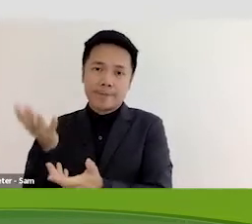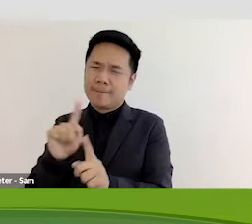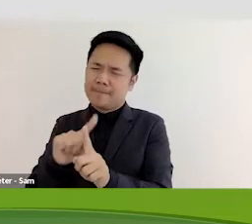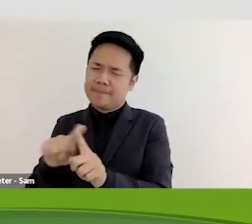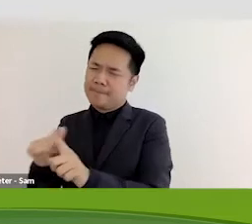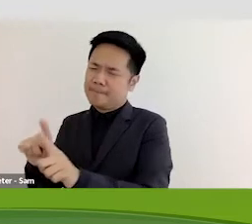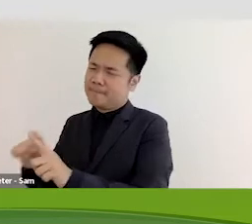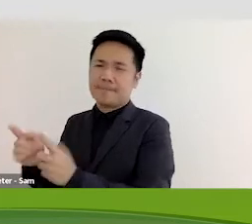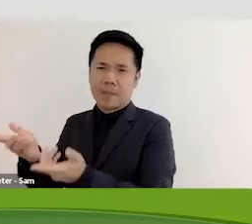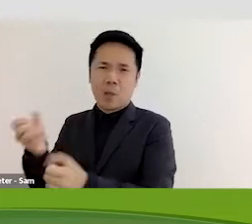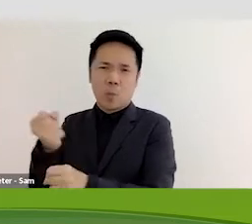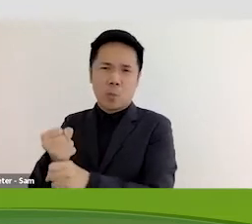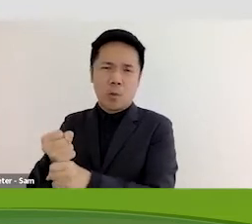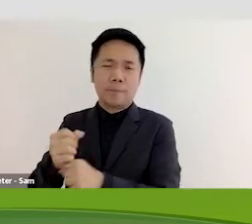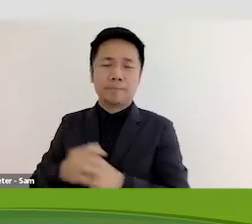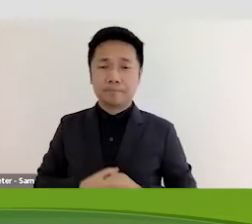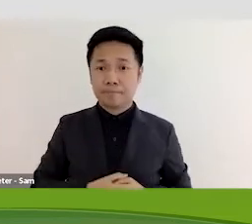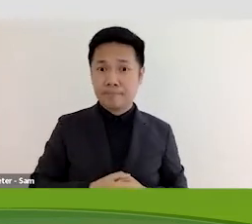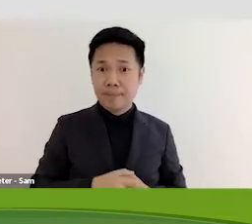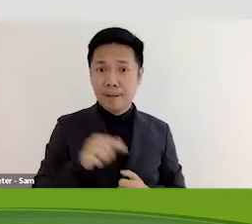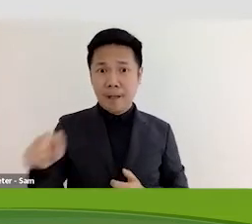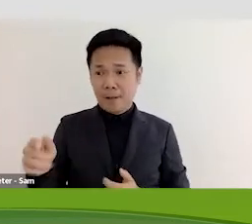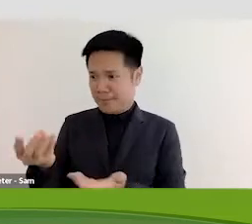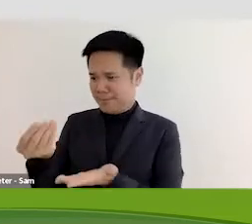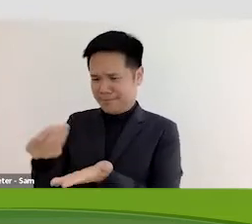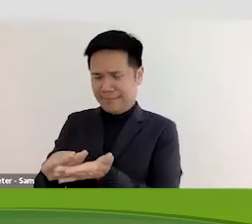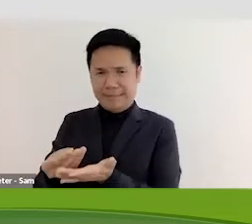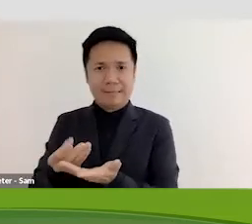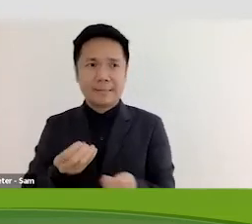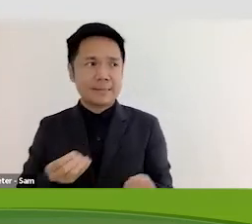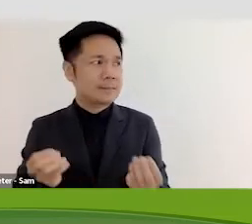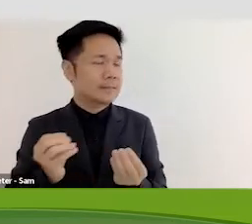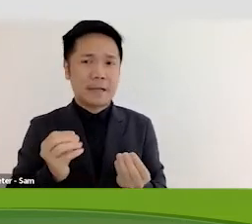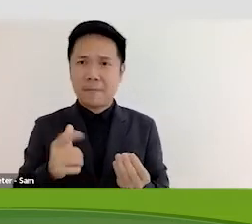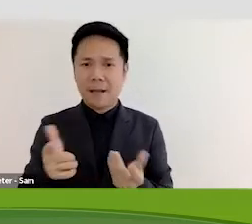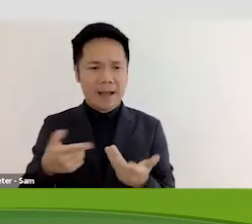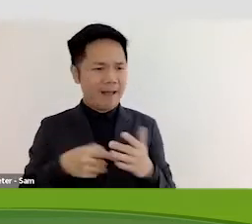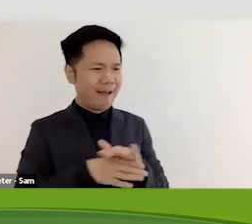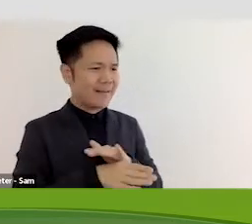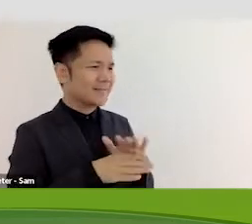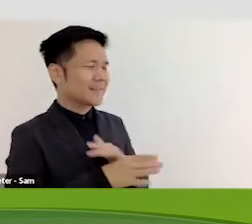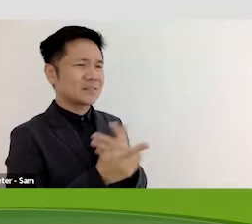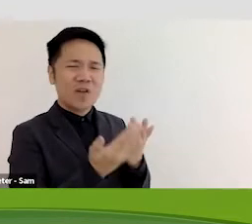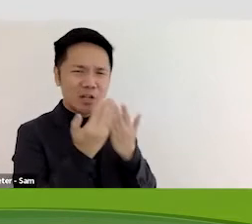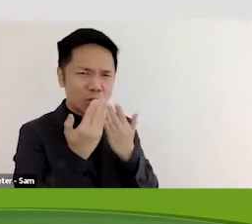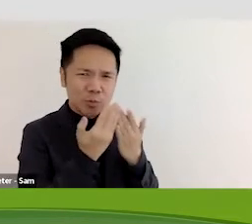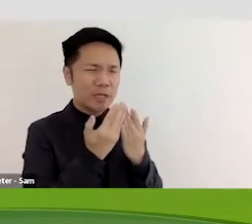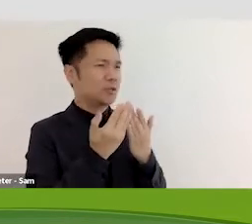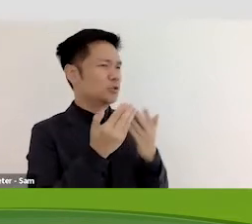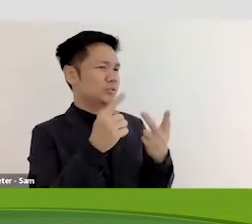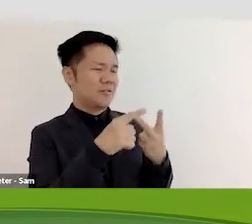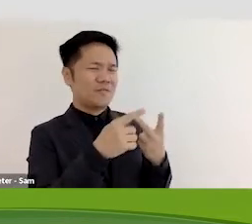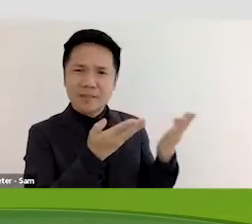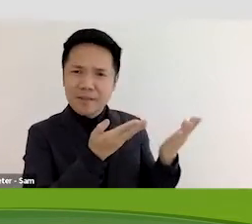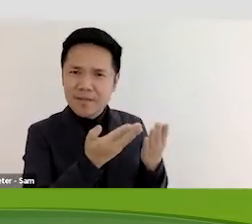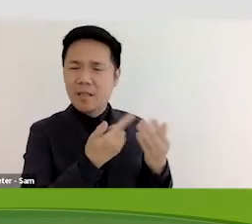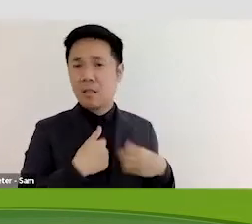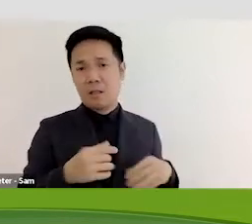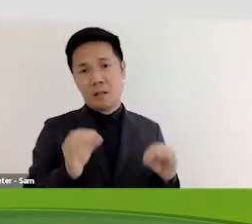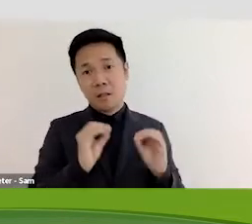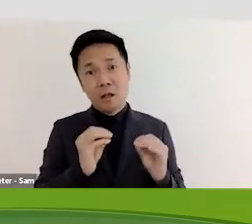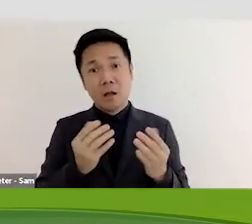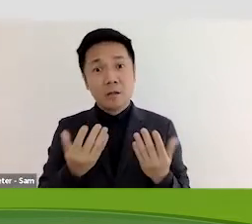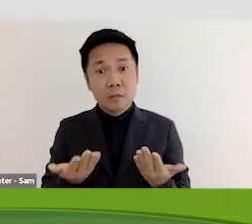resources and income may have a direct impact on access to essential services and education for women and girls,